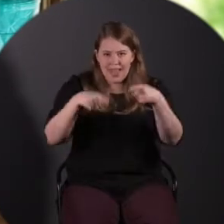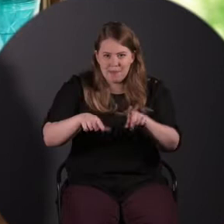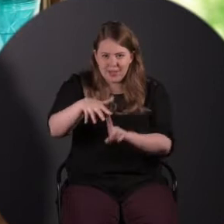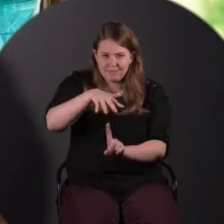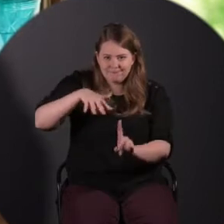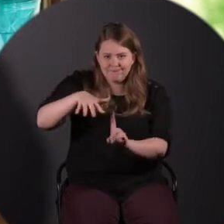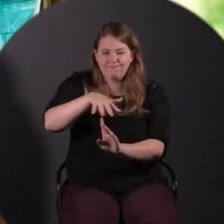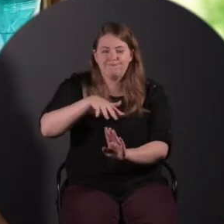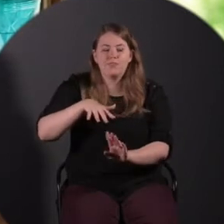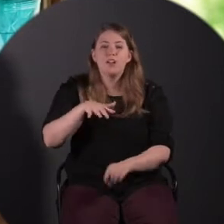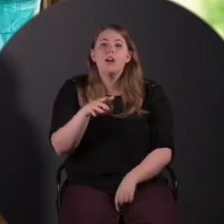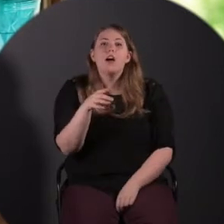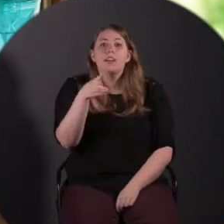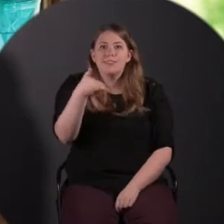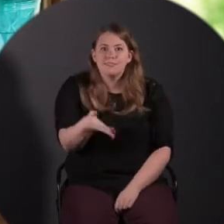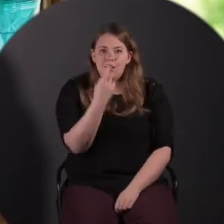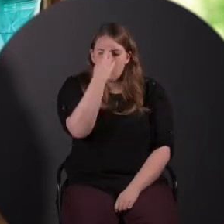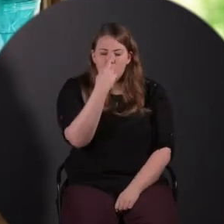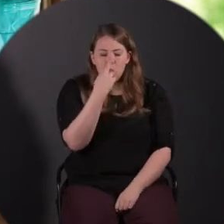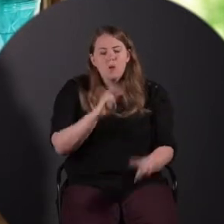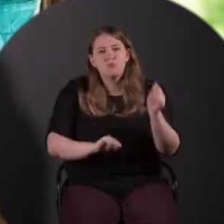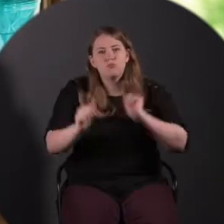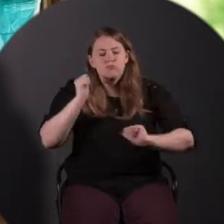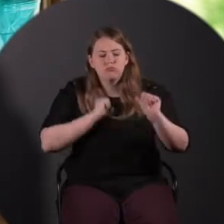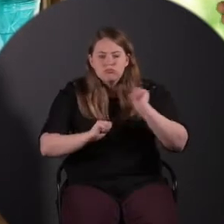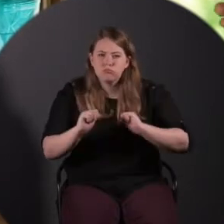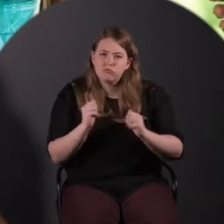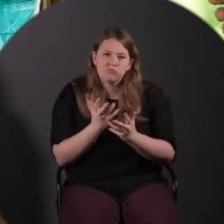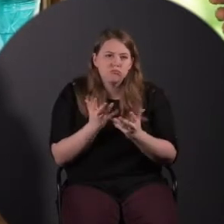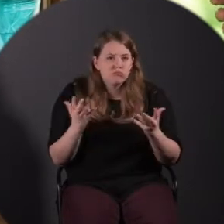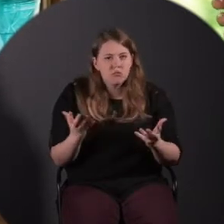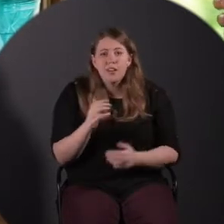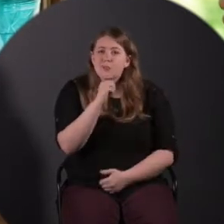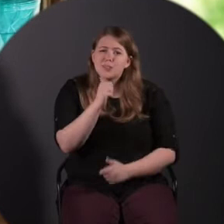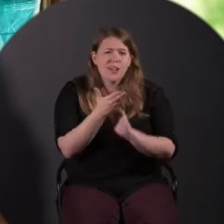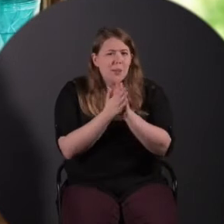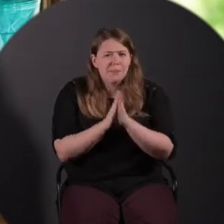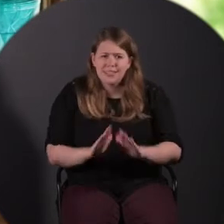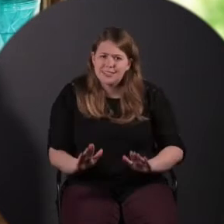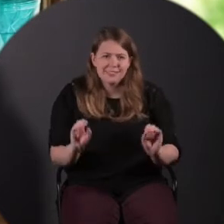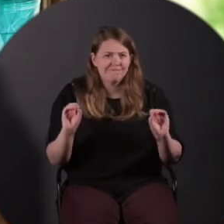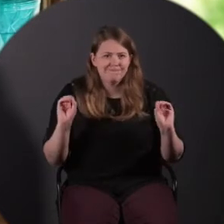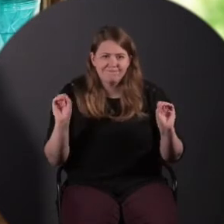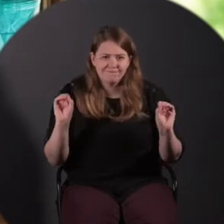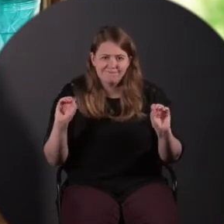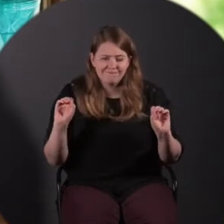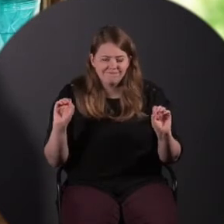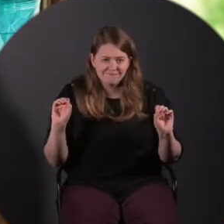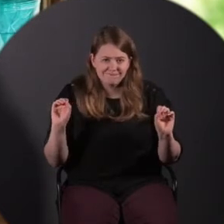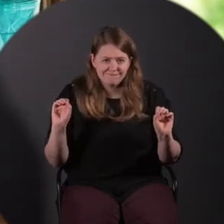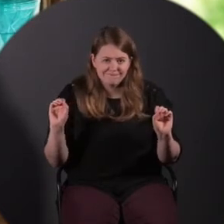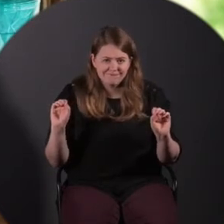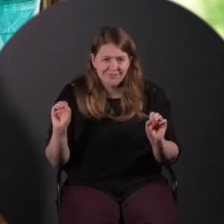Rome, because in Rome there was drama. There was a lot of drama. It wasn't a peaceful place to live like here in Ankeny, or